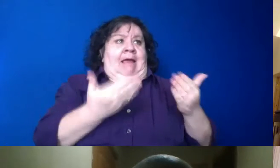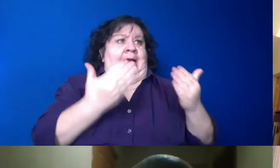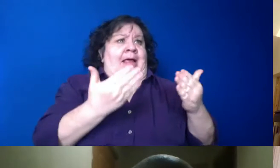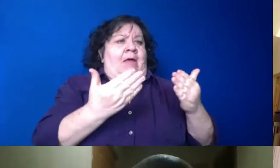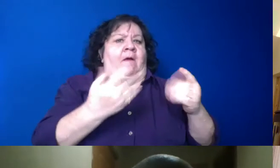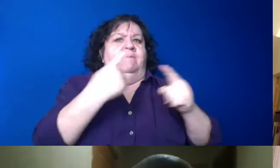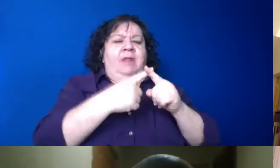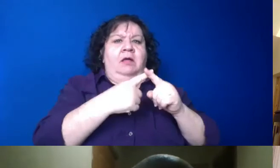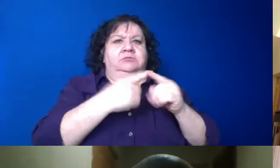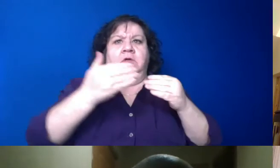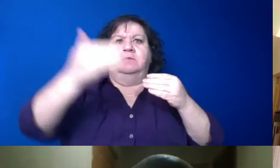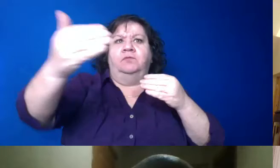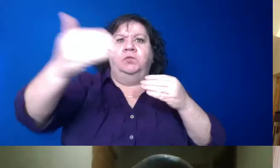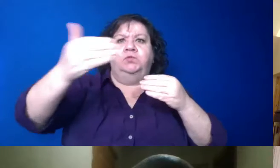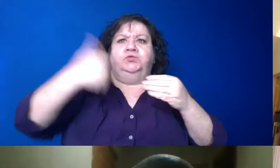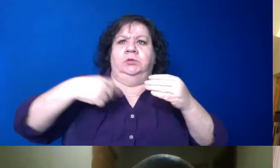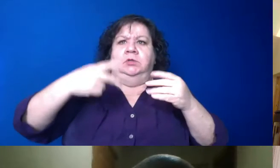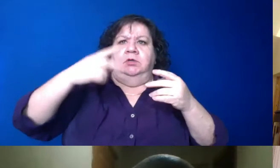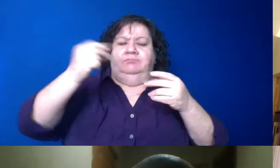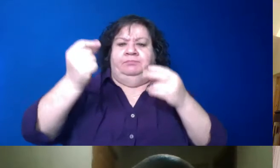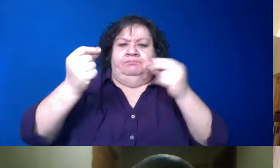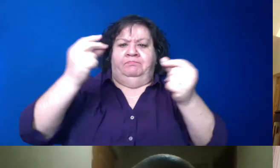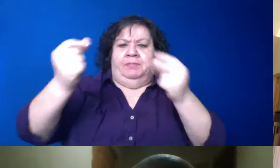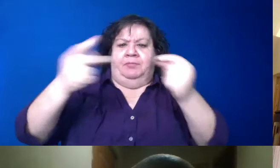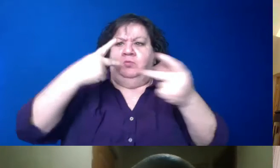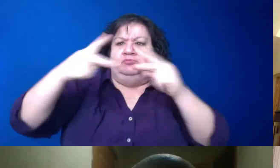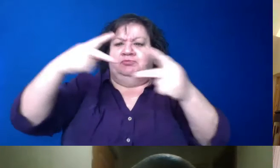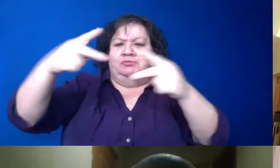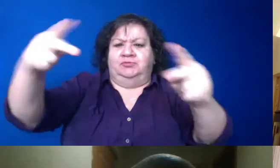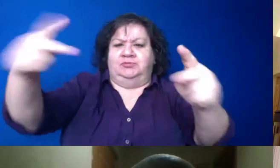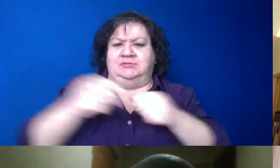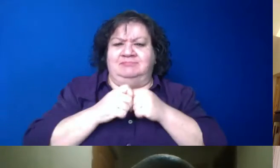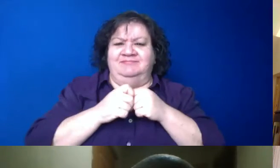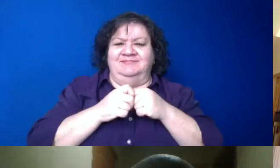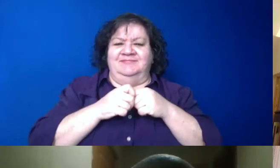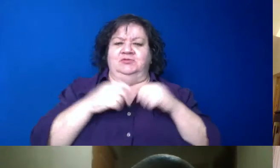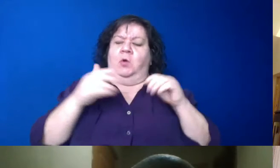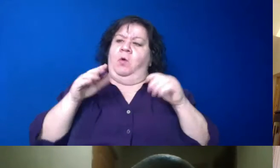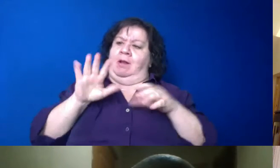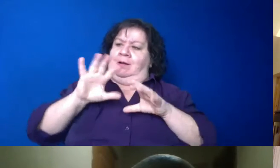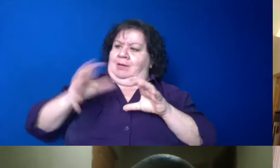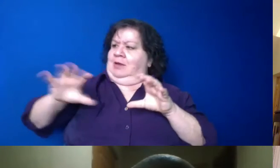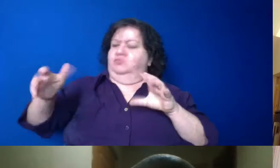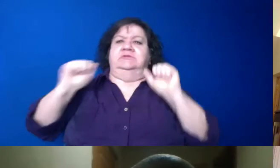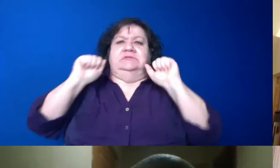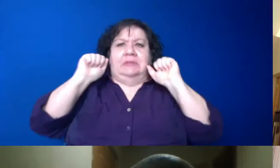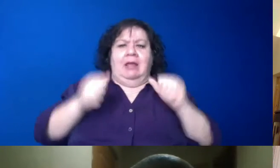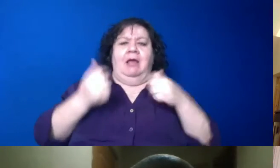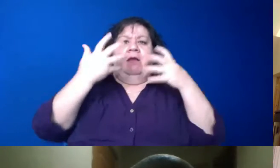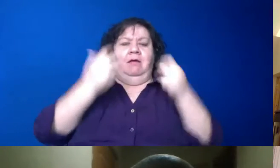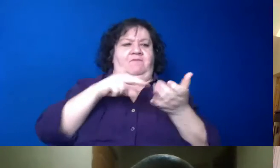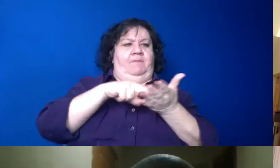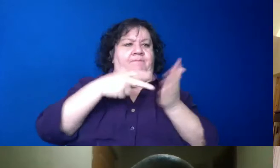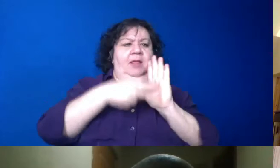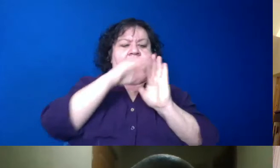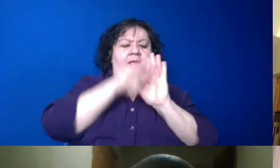rights and their needs. I'm also very mindful of the Security Council resolution last year on